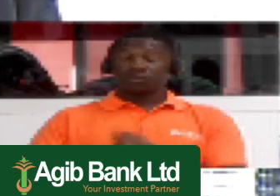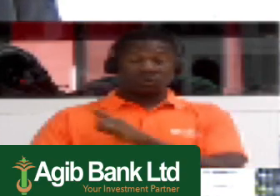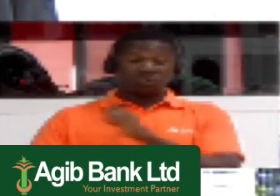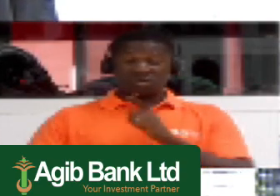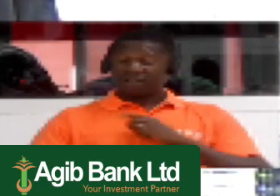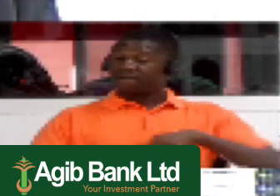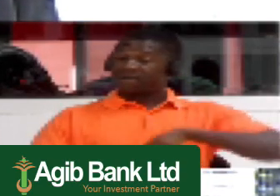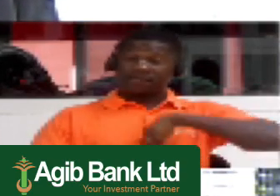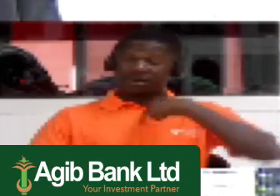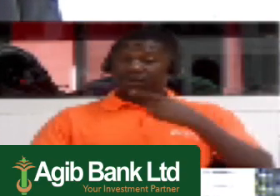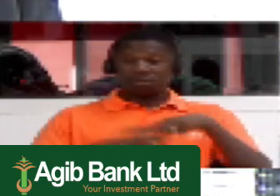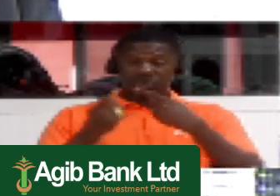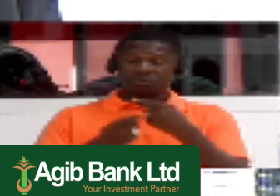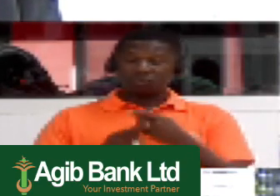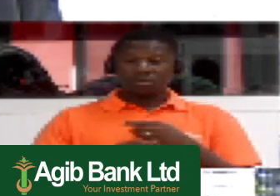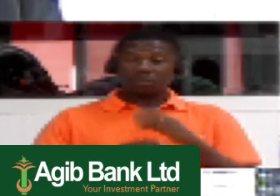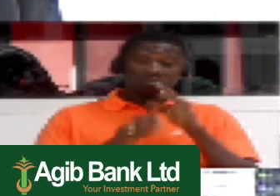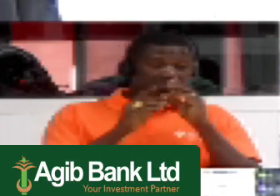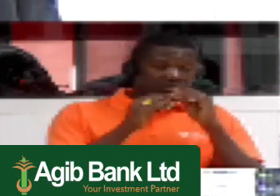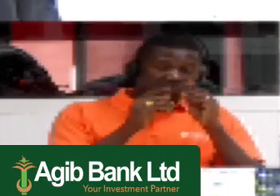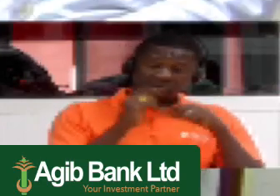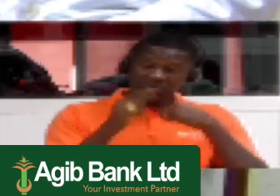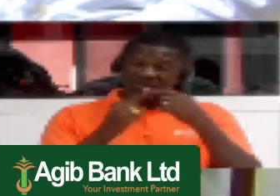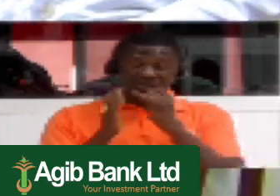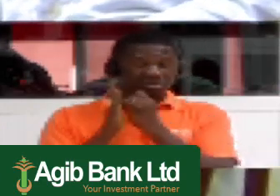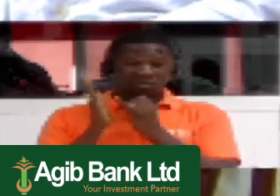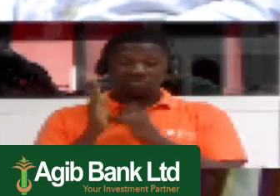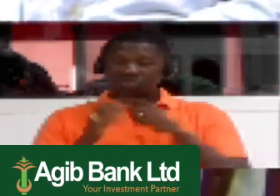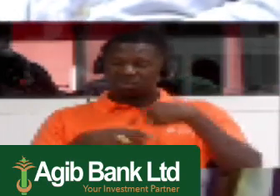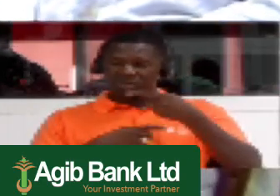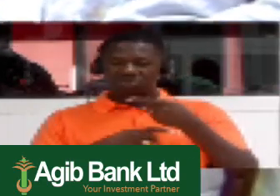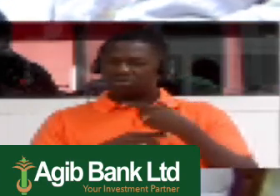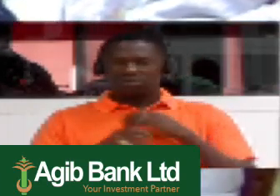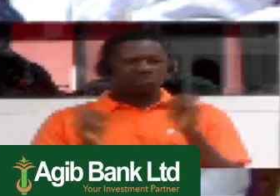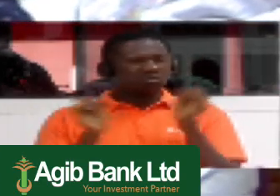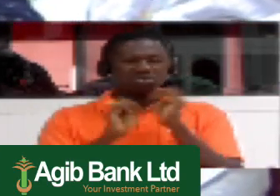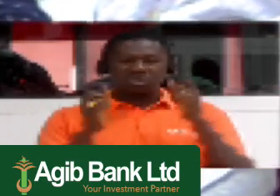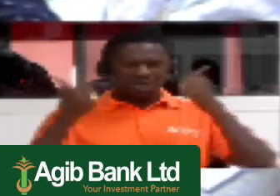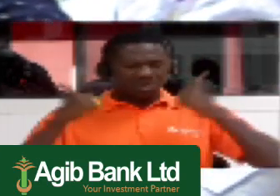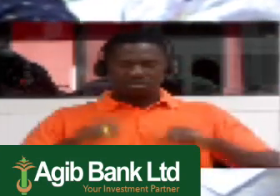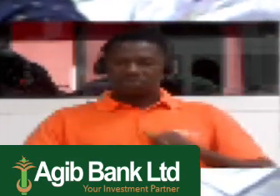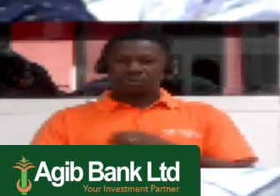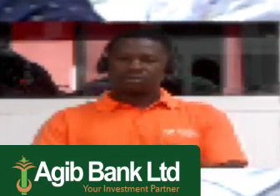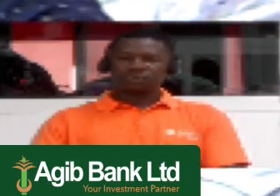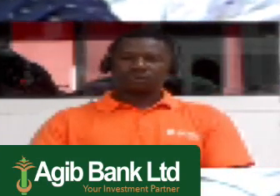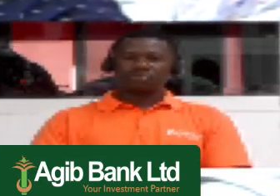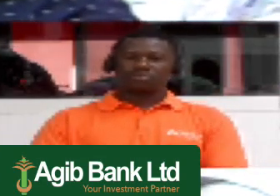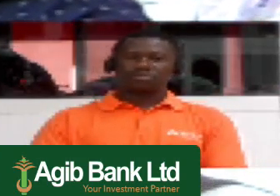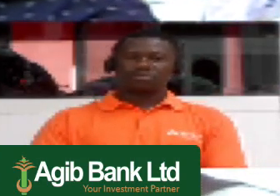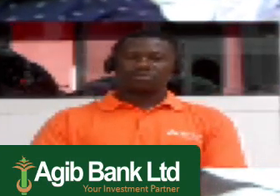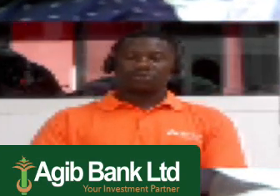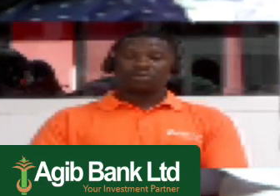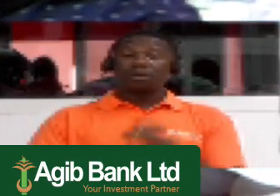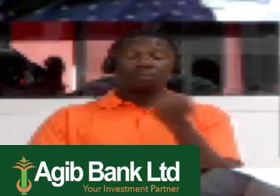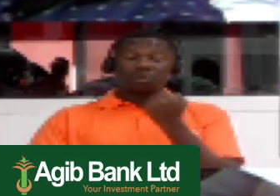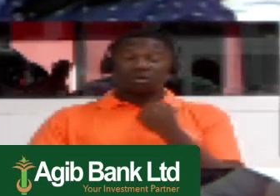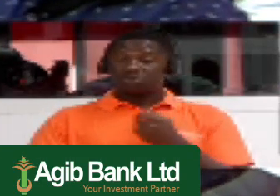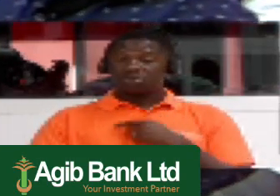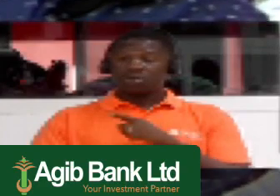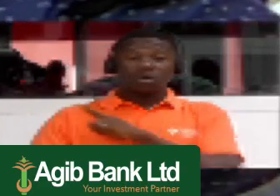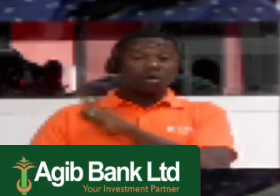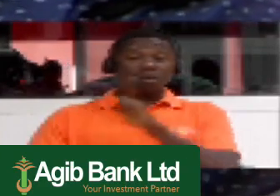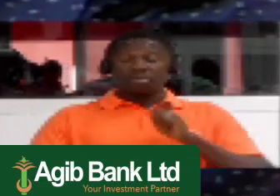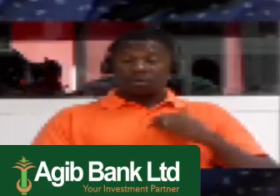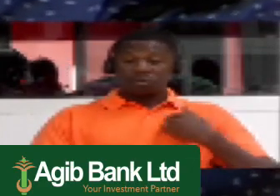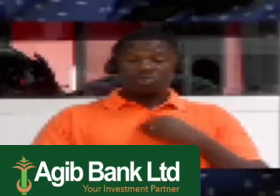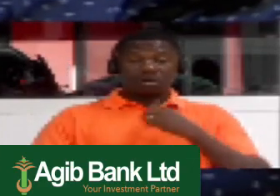We were angry, but we murmured the issue for a while, but nothing came about it. Because those that